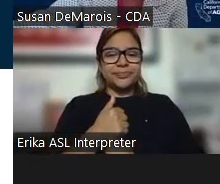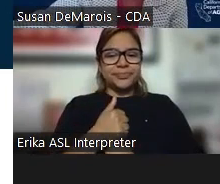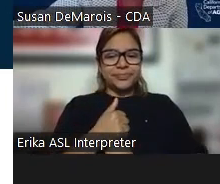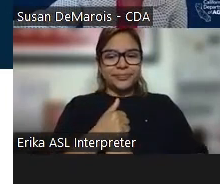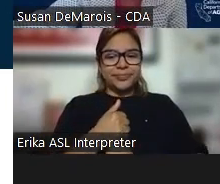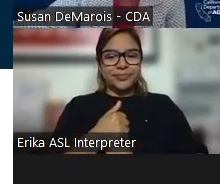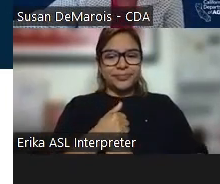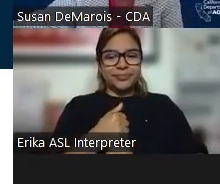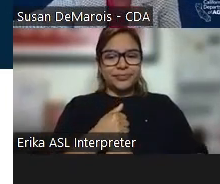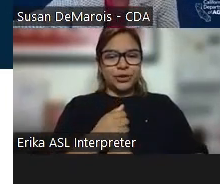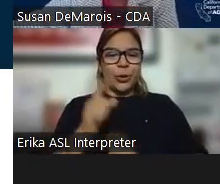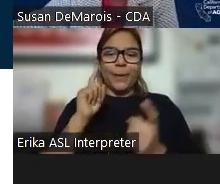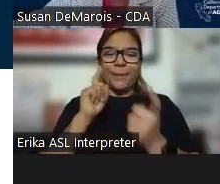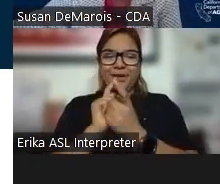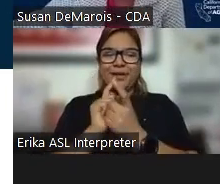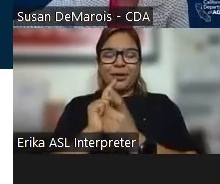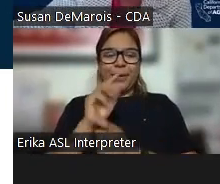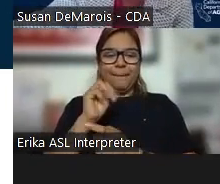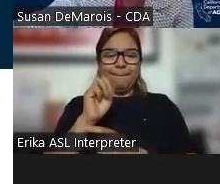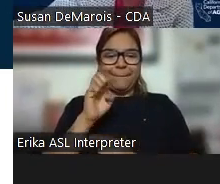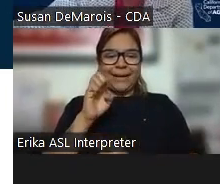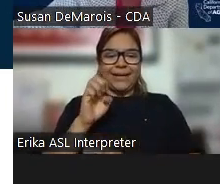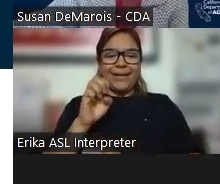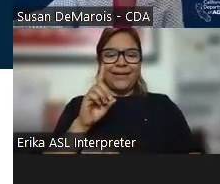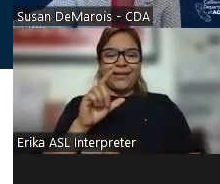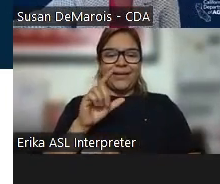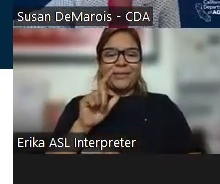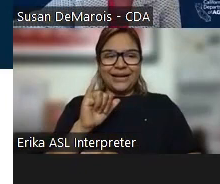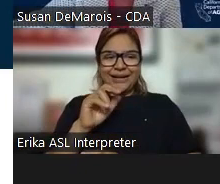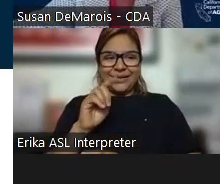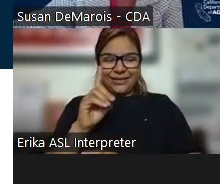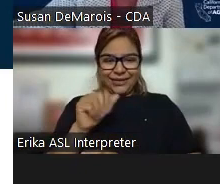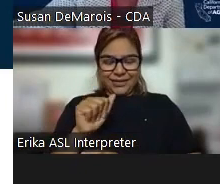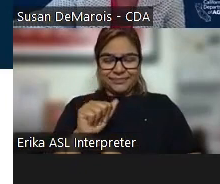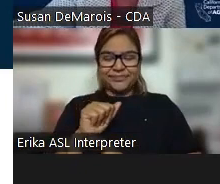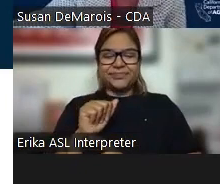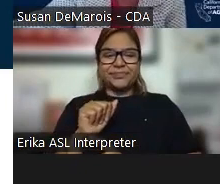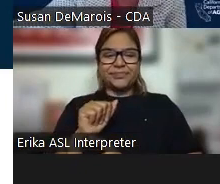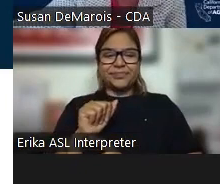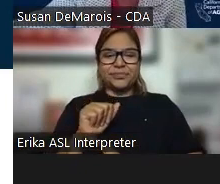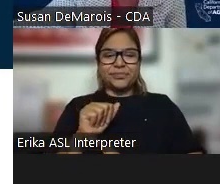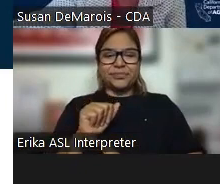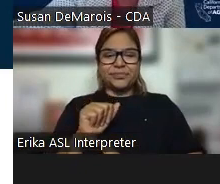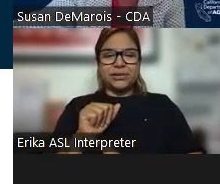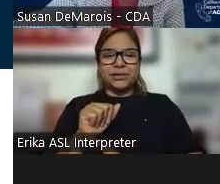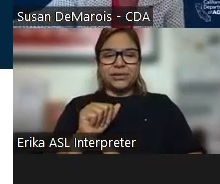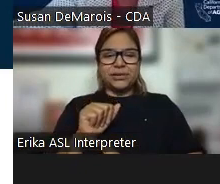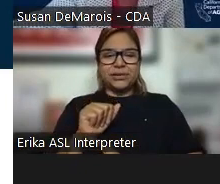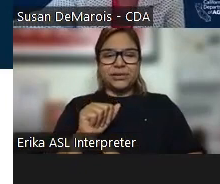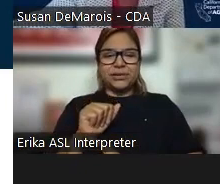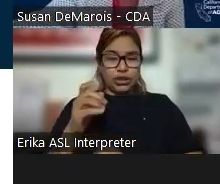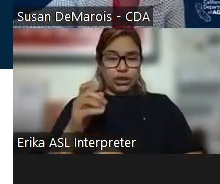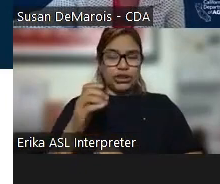You'll get to meet her, Melinda Forsty, who is the Chief Operating Officer at